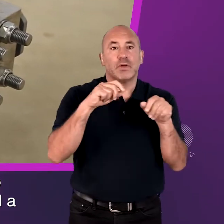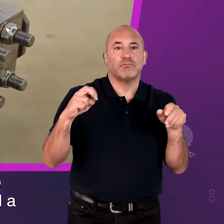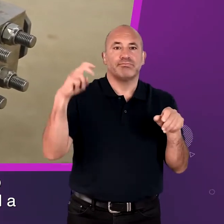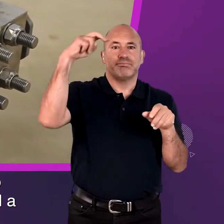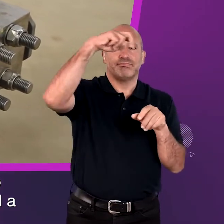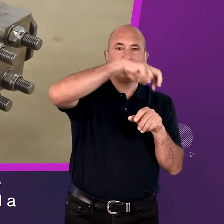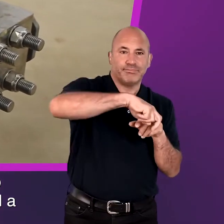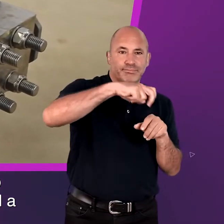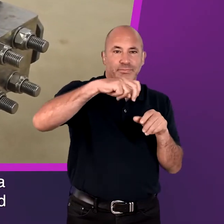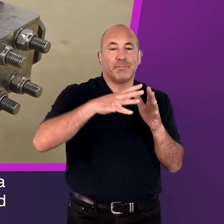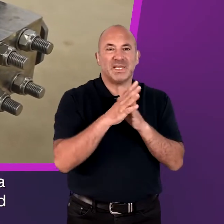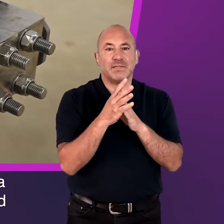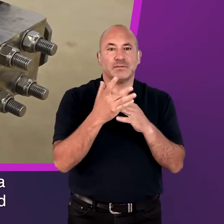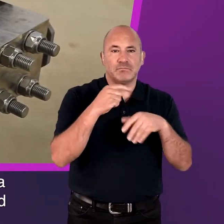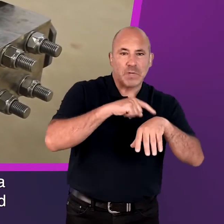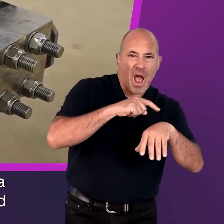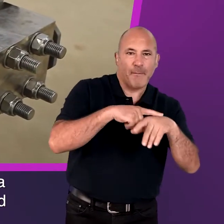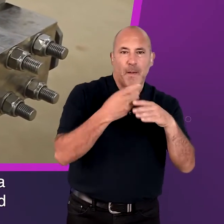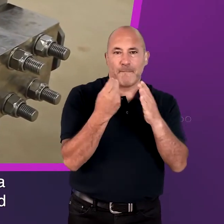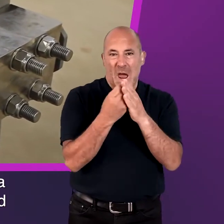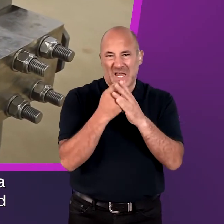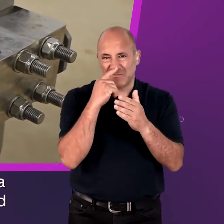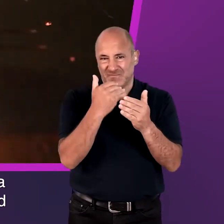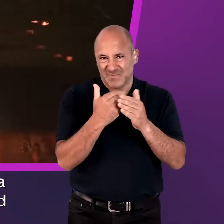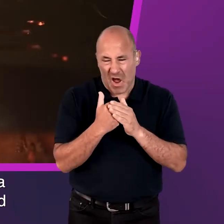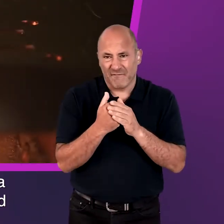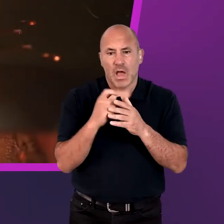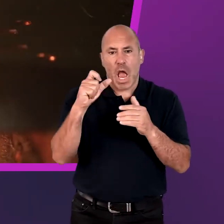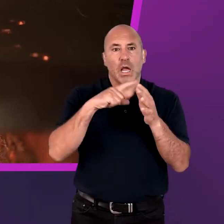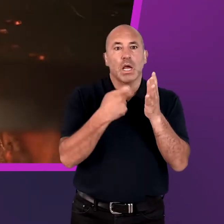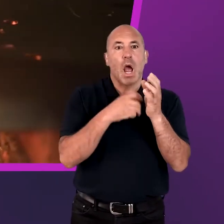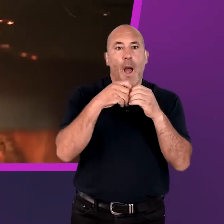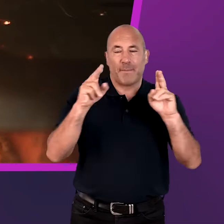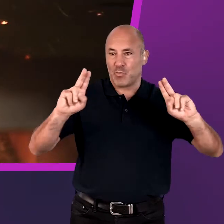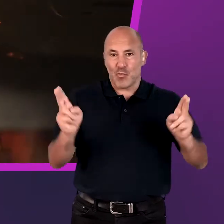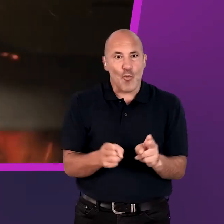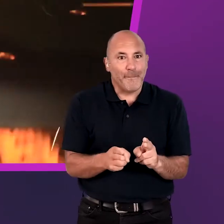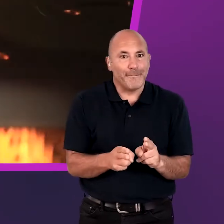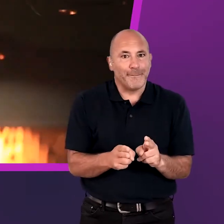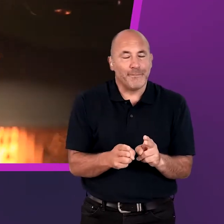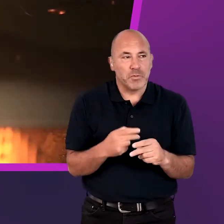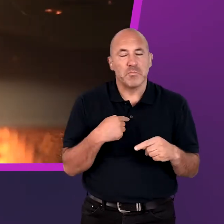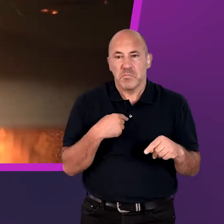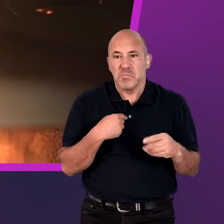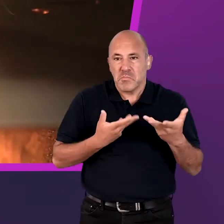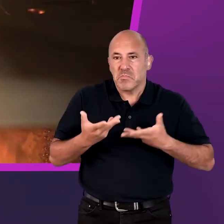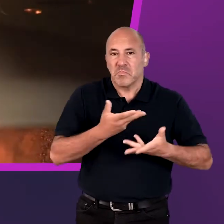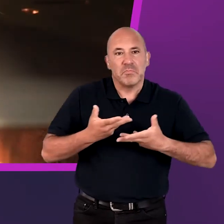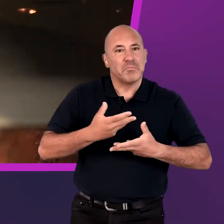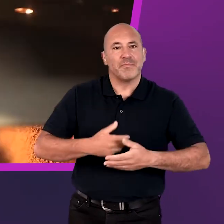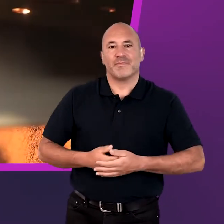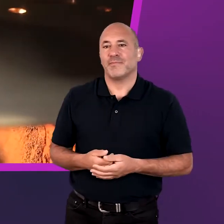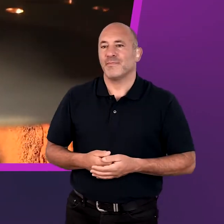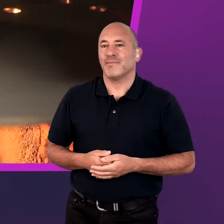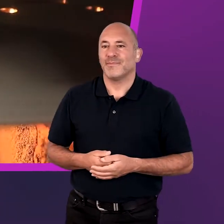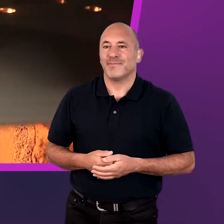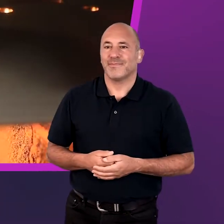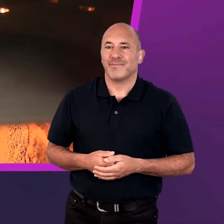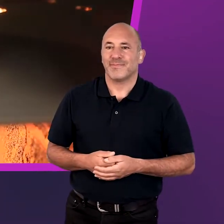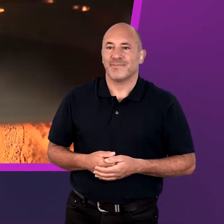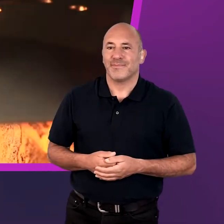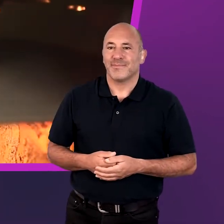a new design and a new process for constructing a footbridge that meant we could save a lot of time, a lot of money and a lot of carbon.